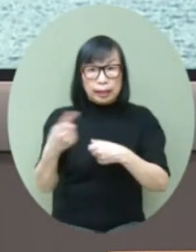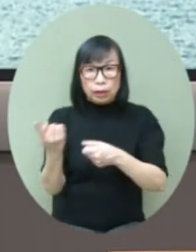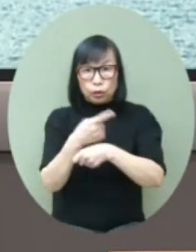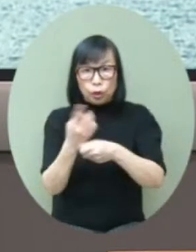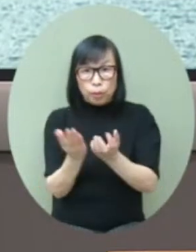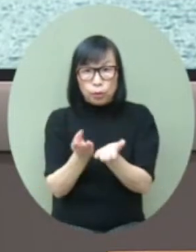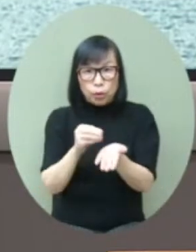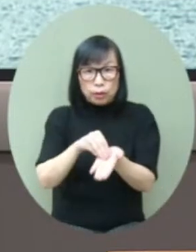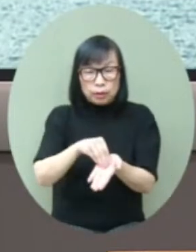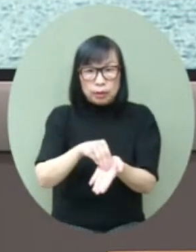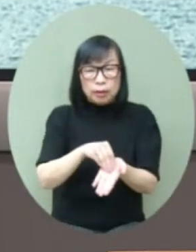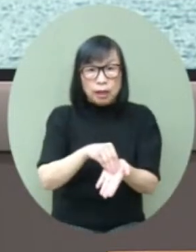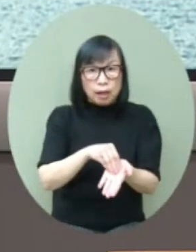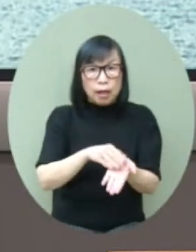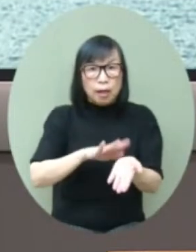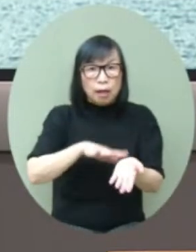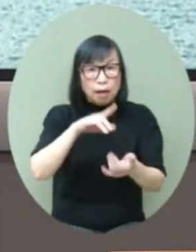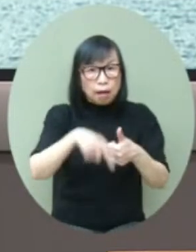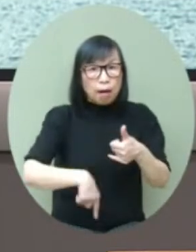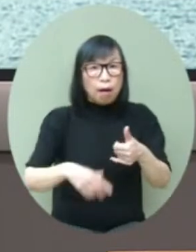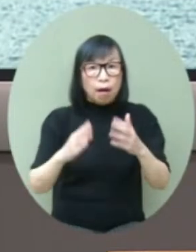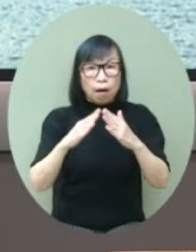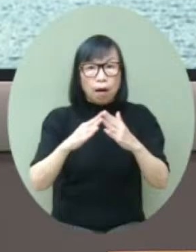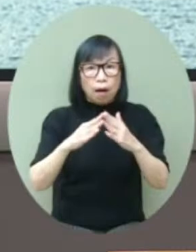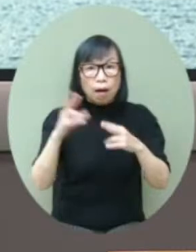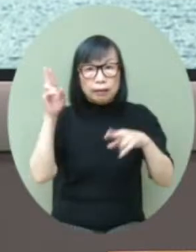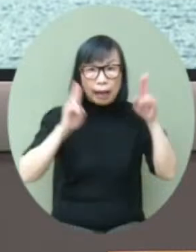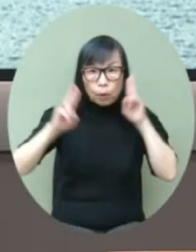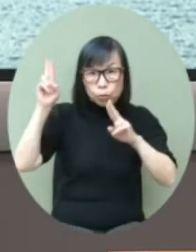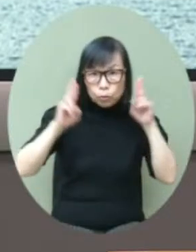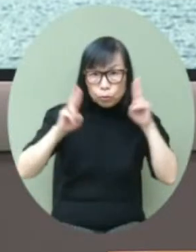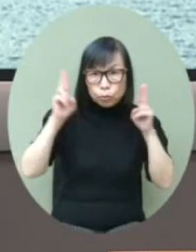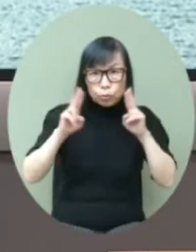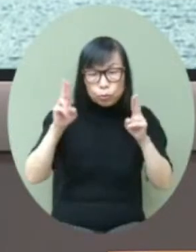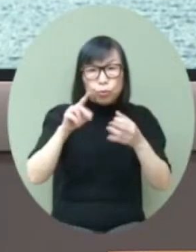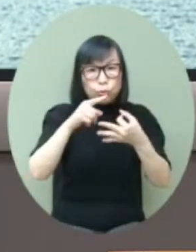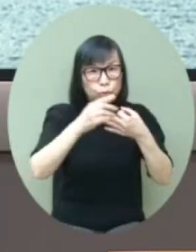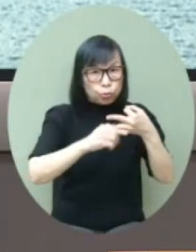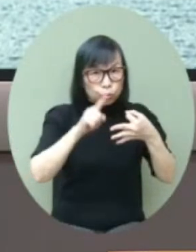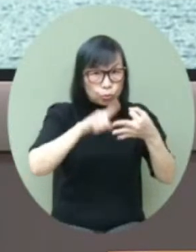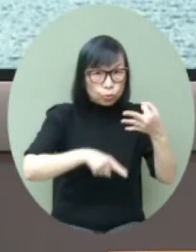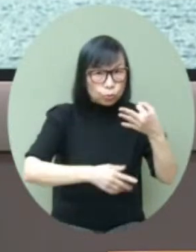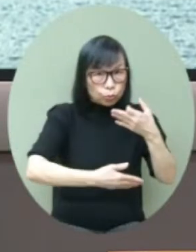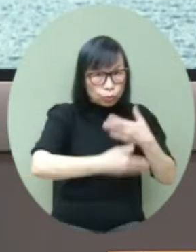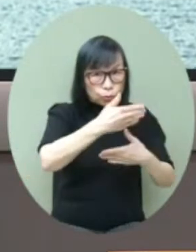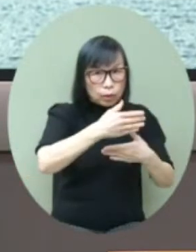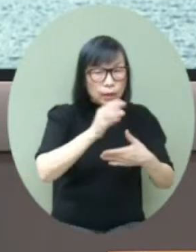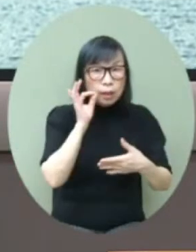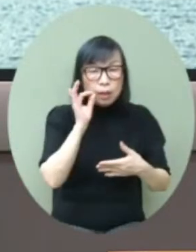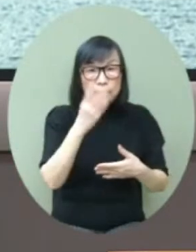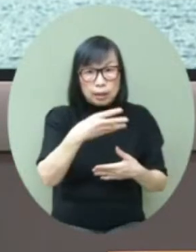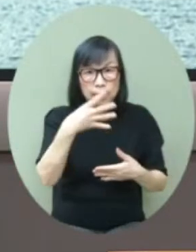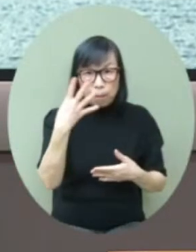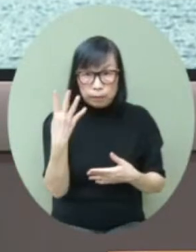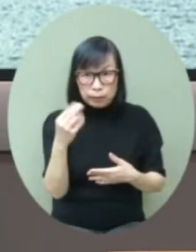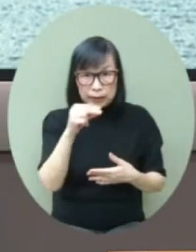tested. Another preliminarily positive case lives in Tai Ku Shing in the Yin Kong Court,